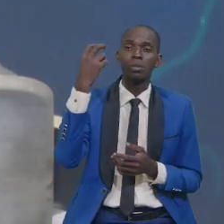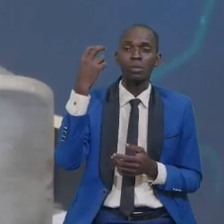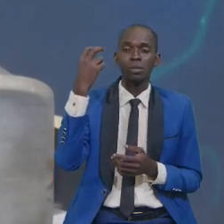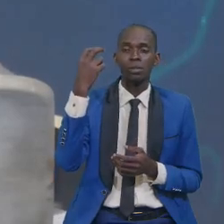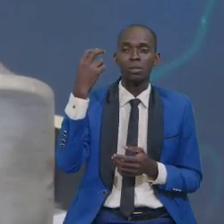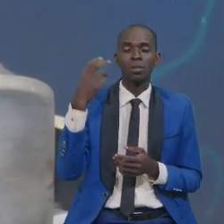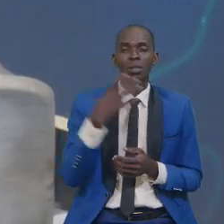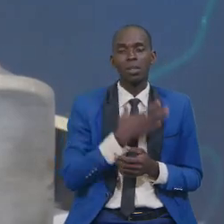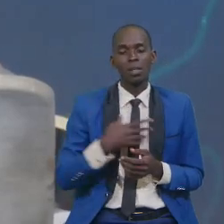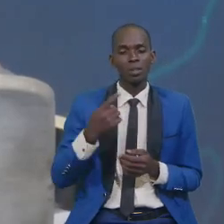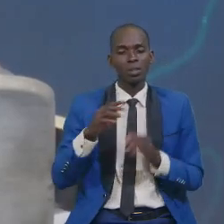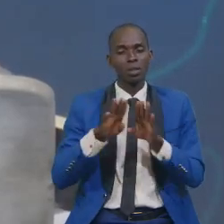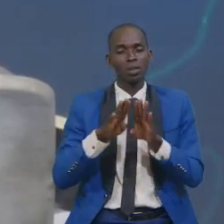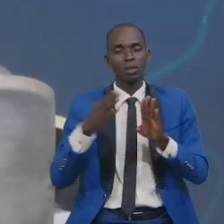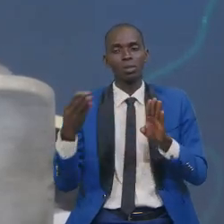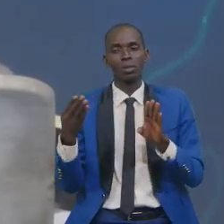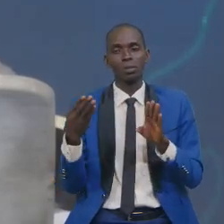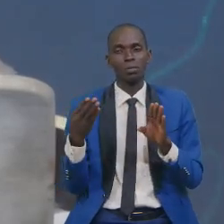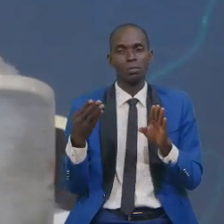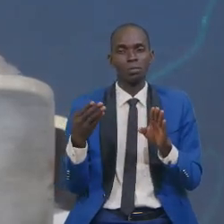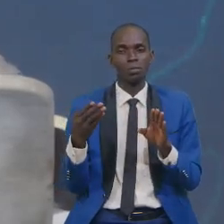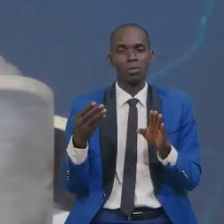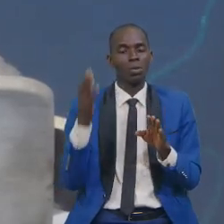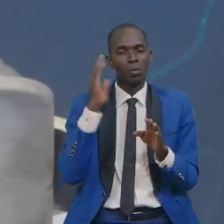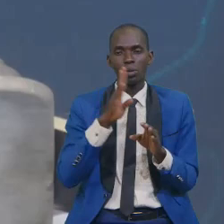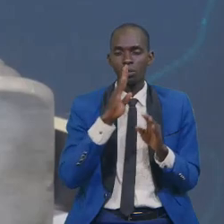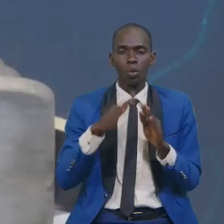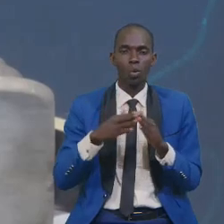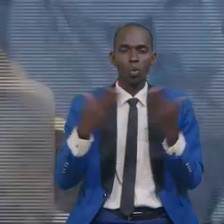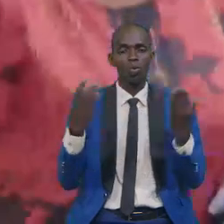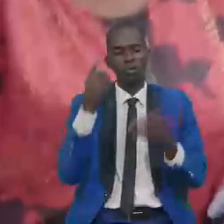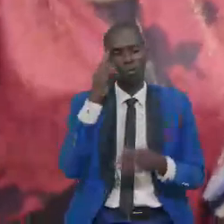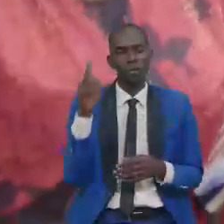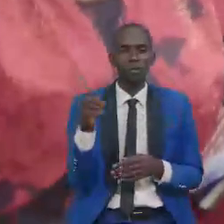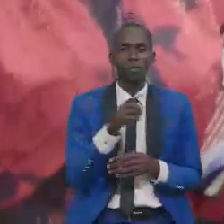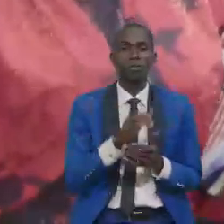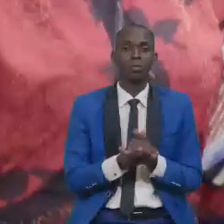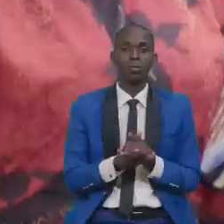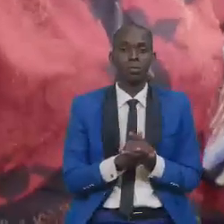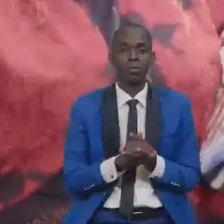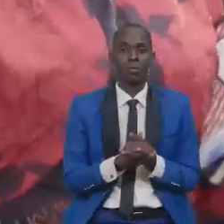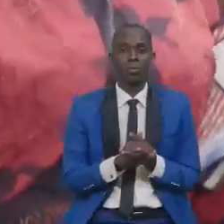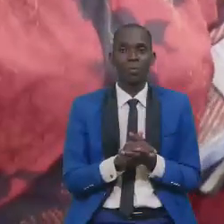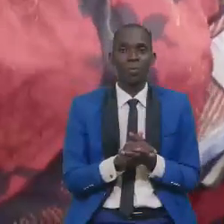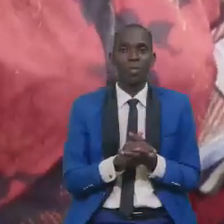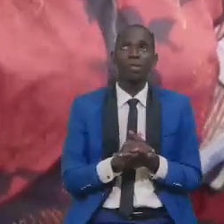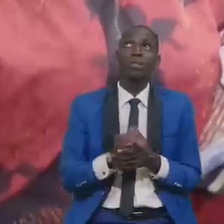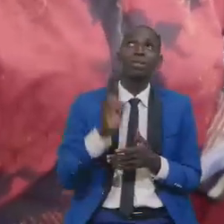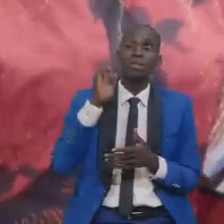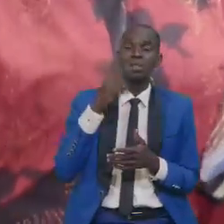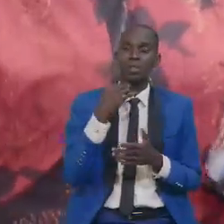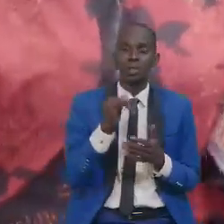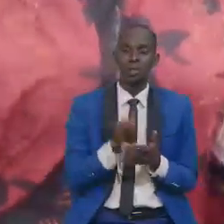and the door what do you point for you he says I am calm